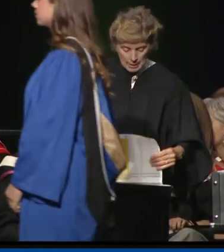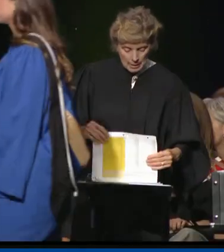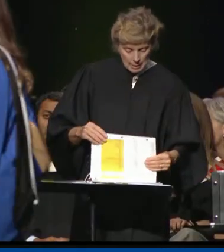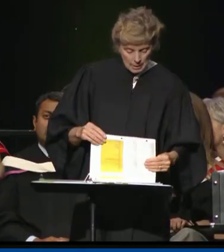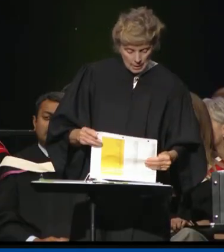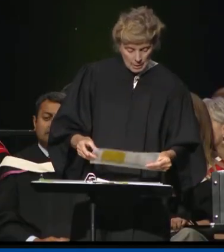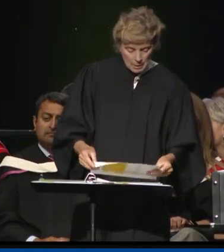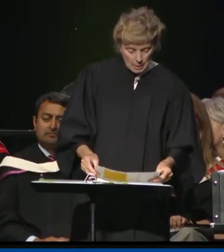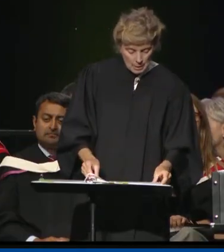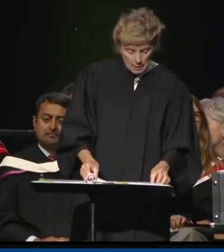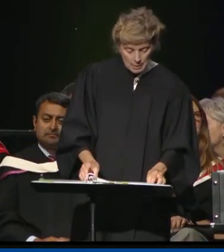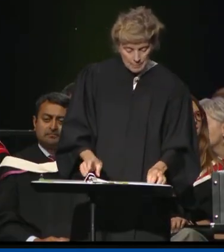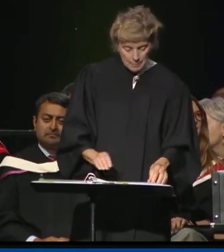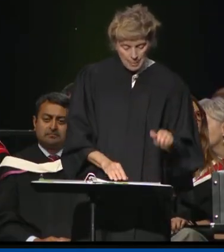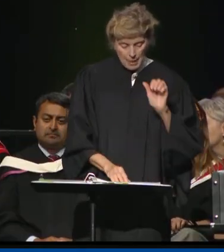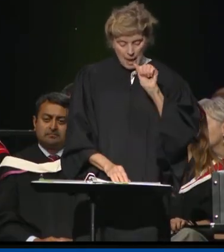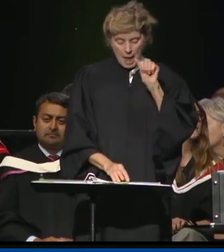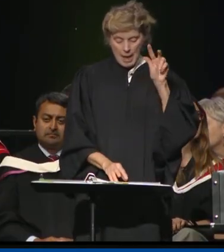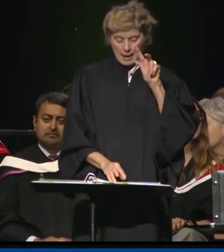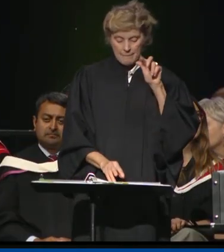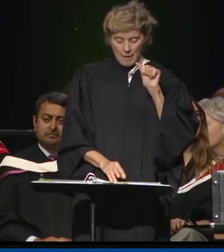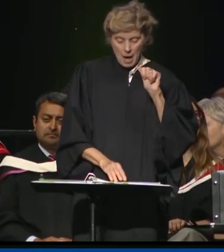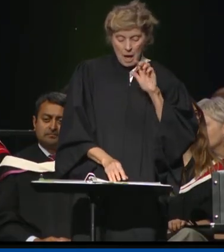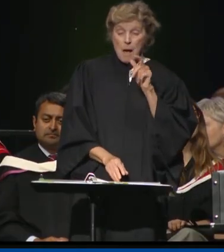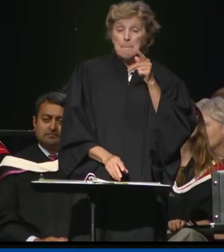Ava Parker.